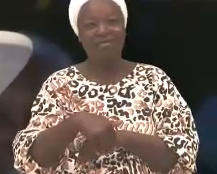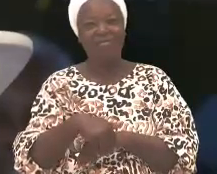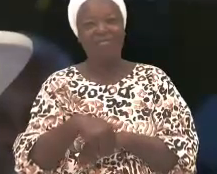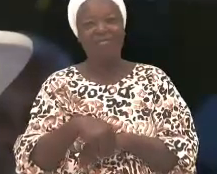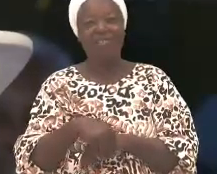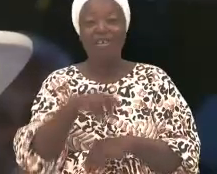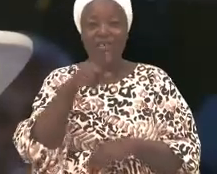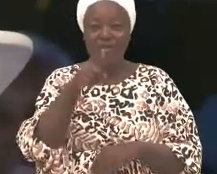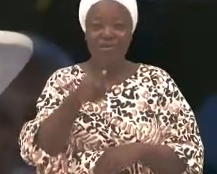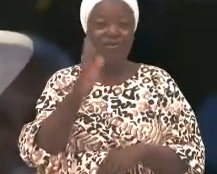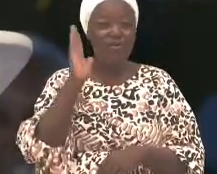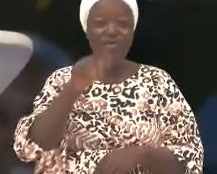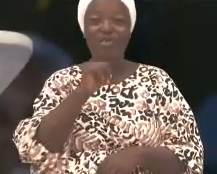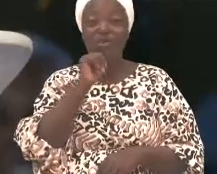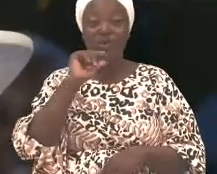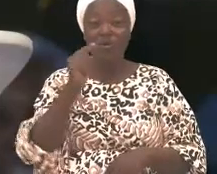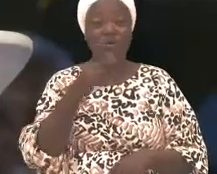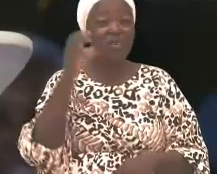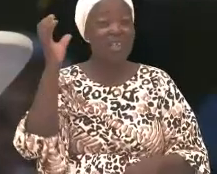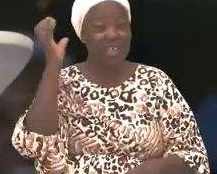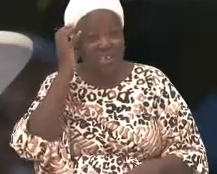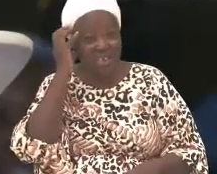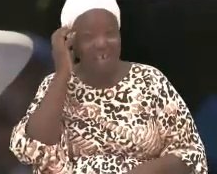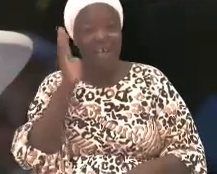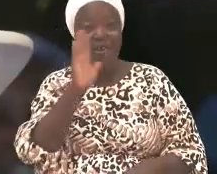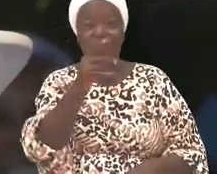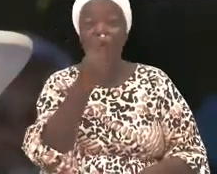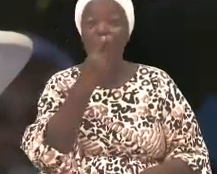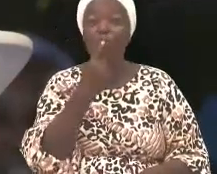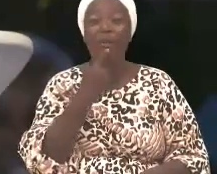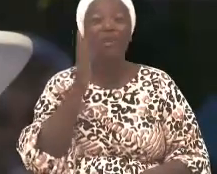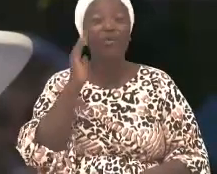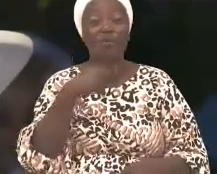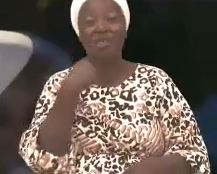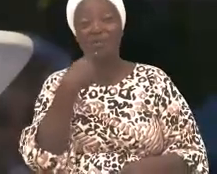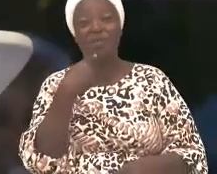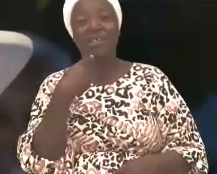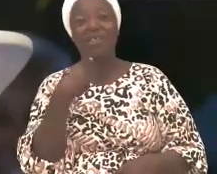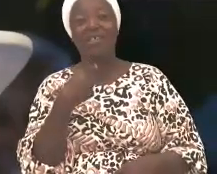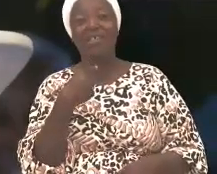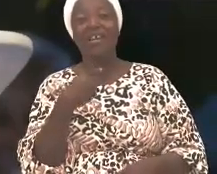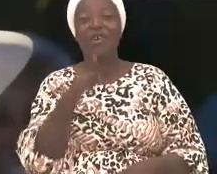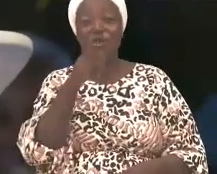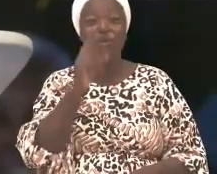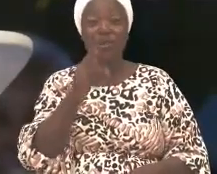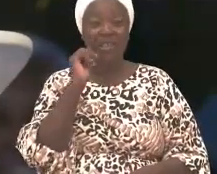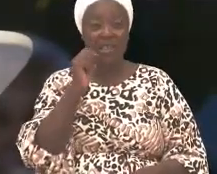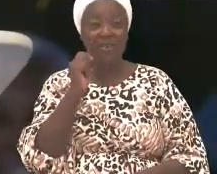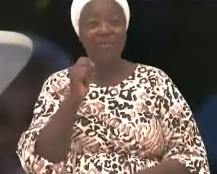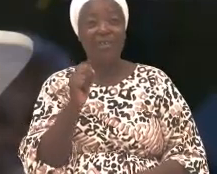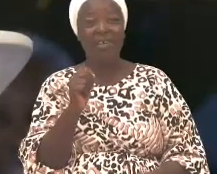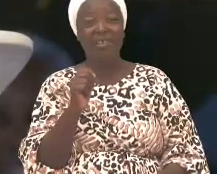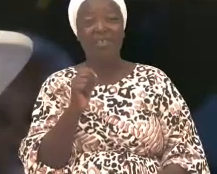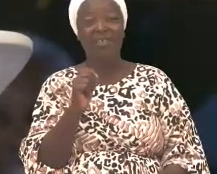You will not only hear, your mouth will speak. You will testify.